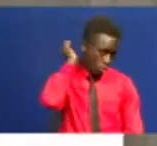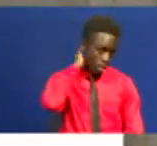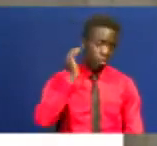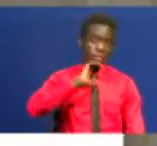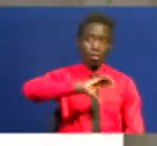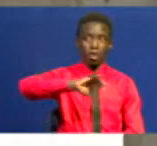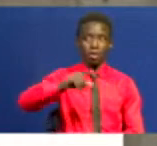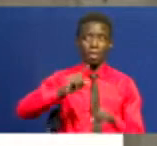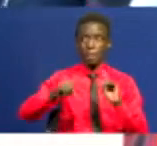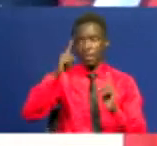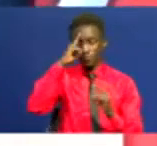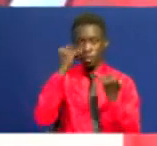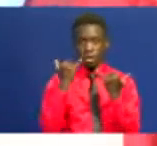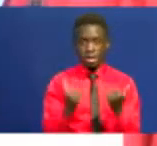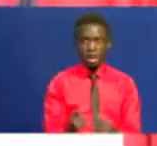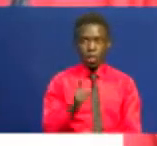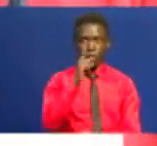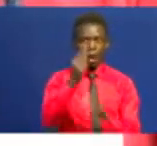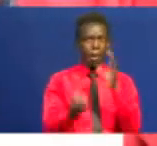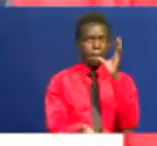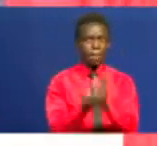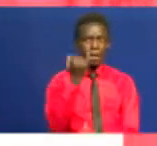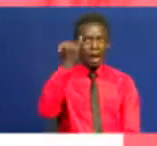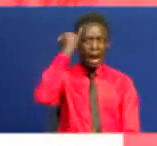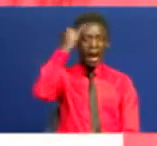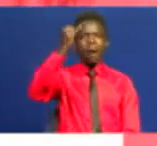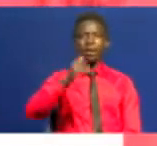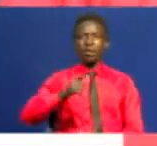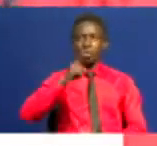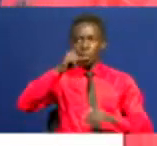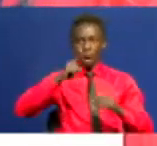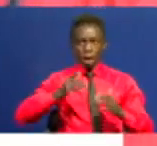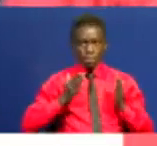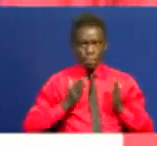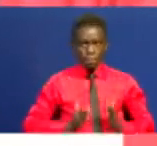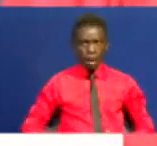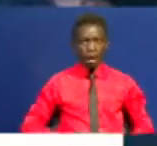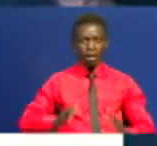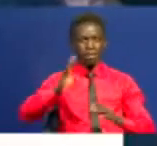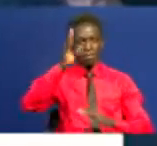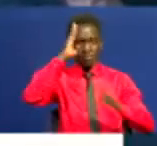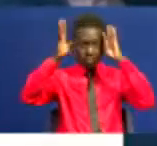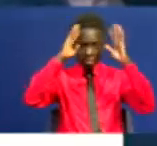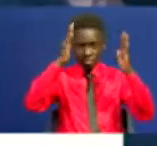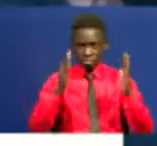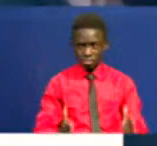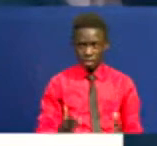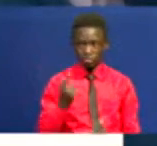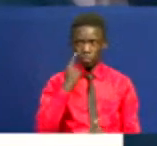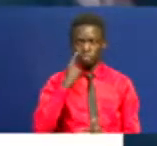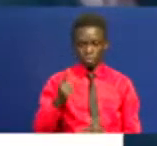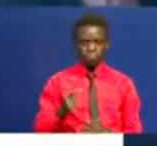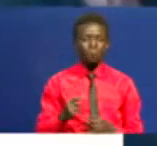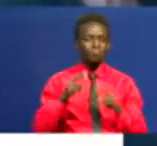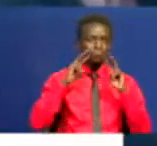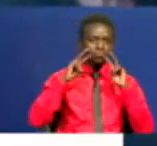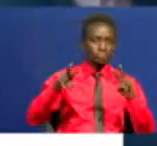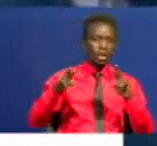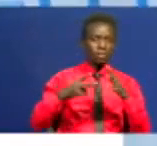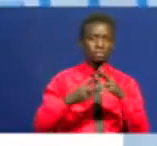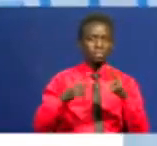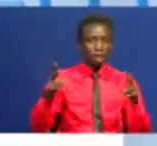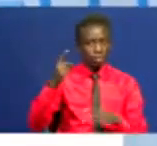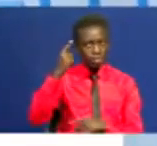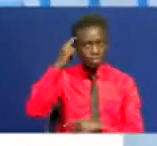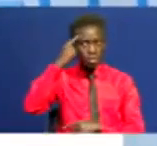However, for a young, curious innovator then, there was untapped power to be harnessed, and so his dream began with a bicycle